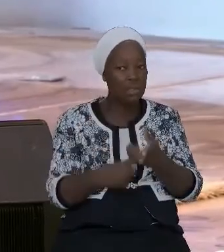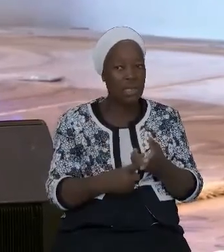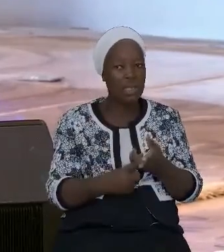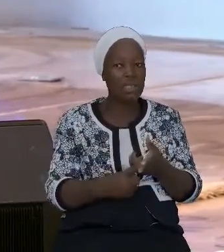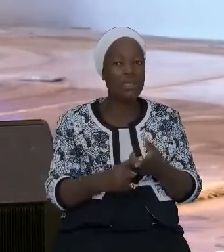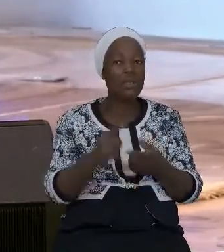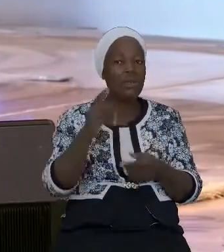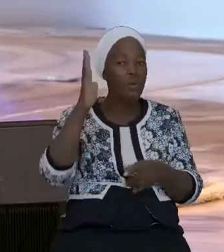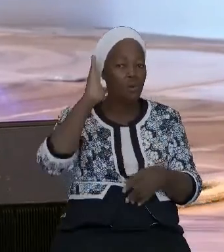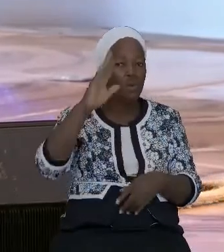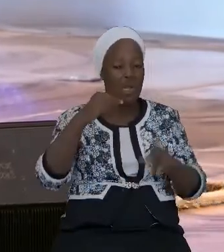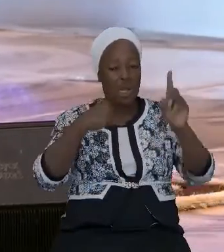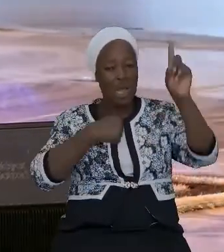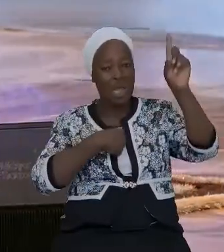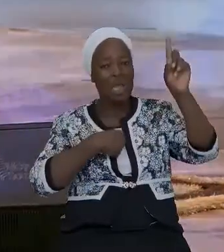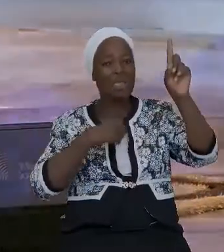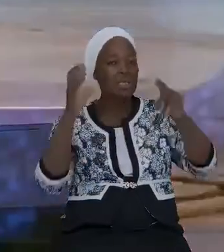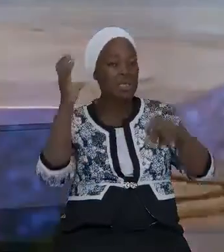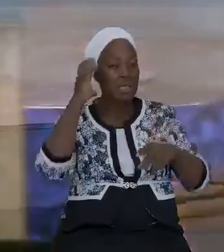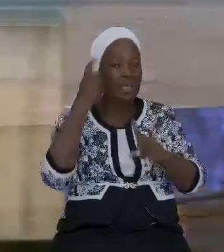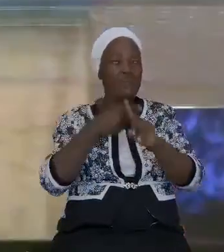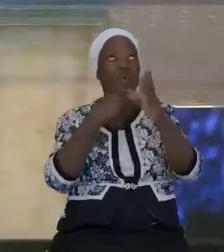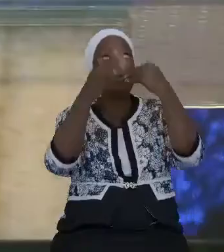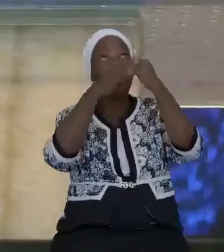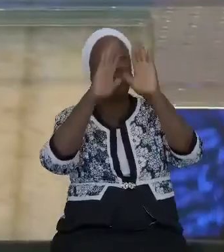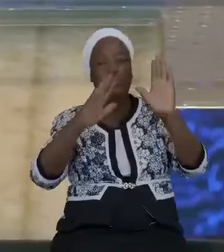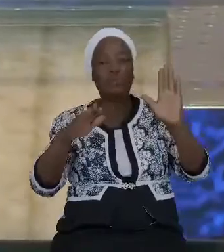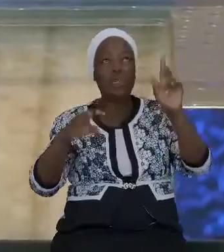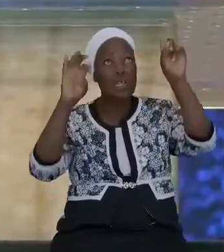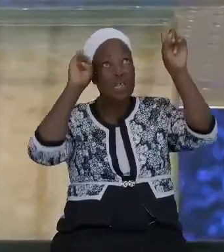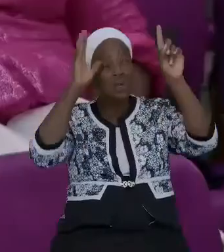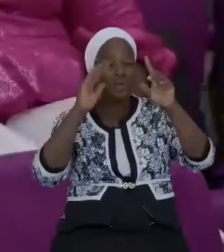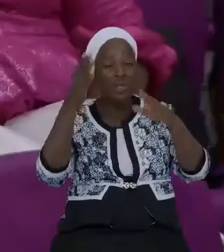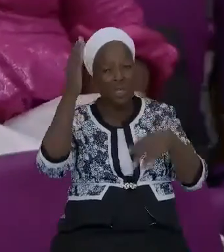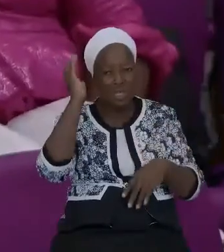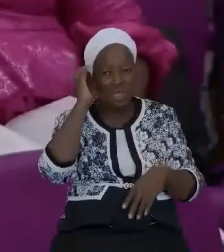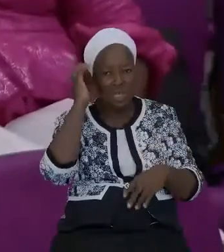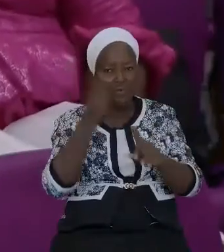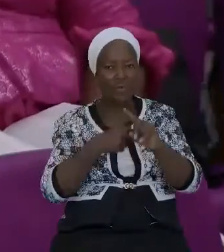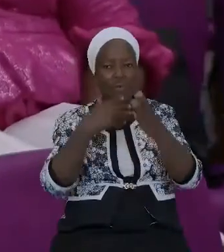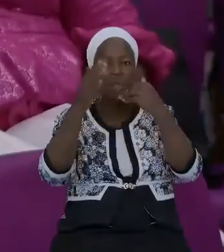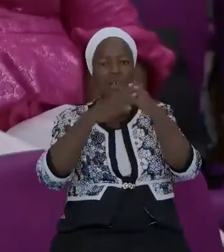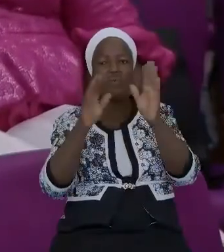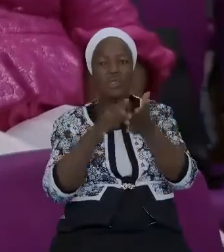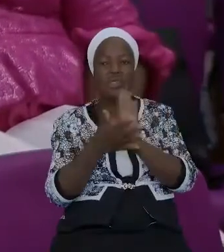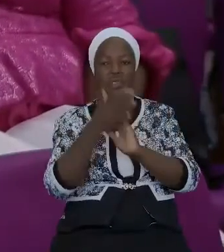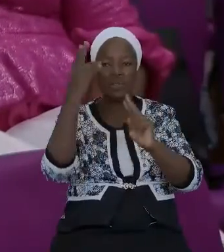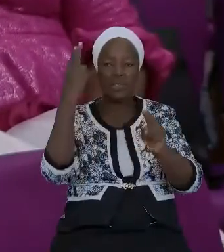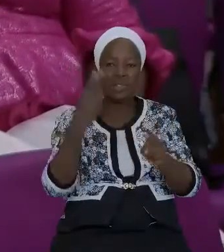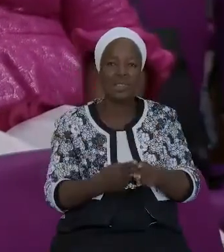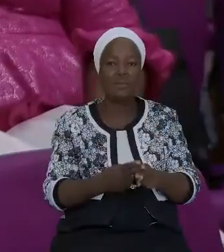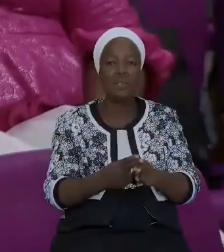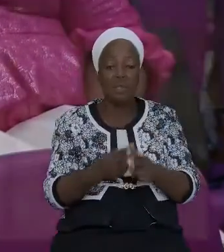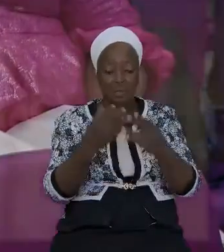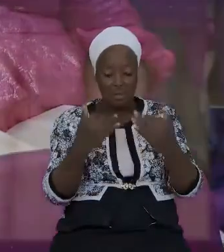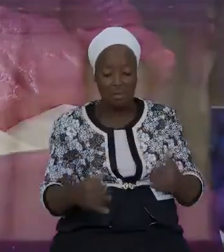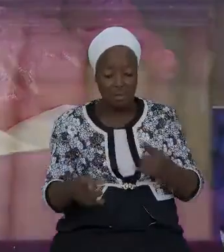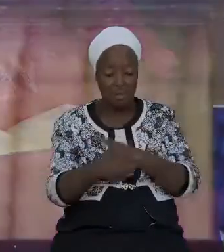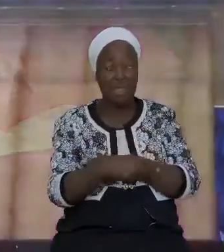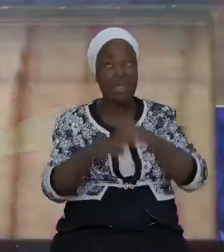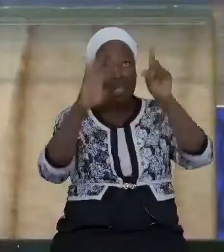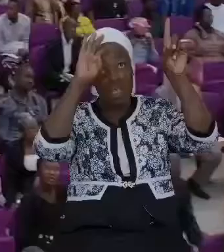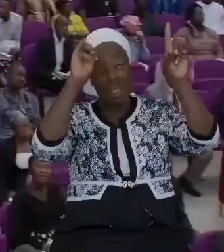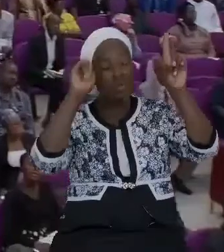will I hear from heaven? You will hear from heaven. Even today, you will hear from